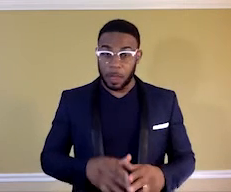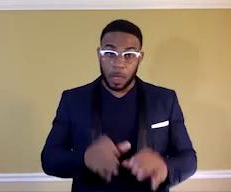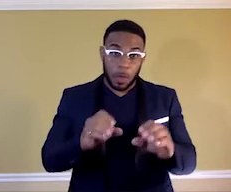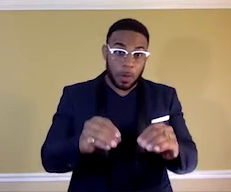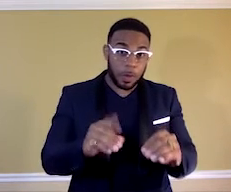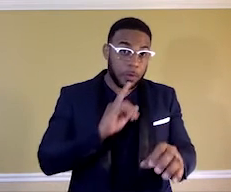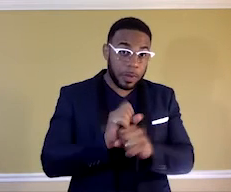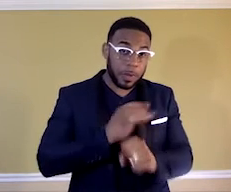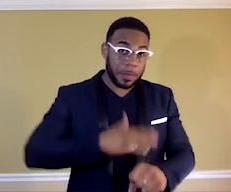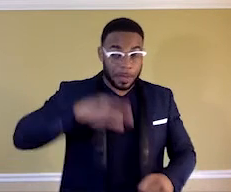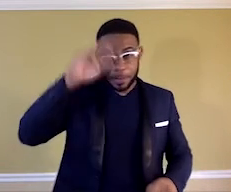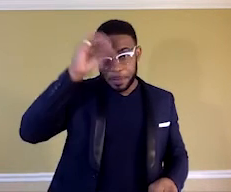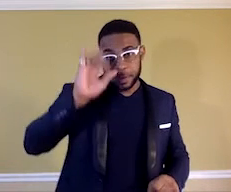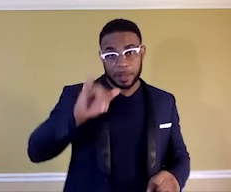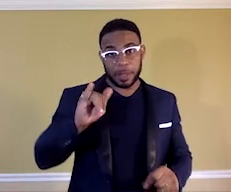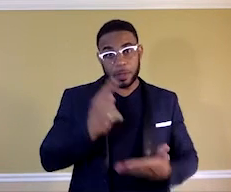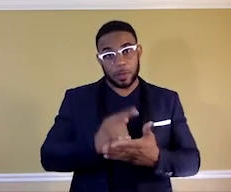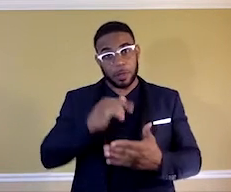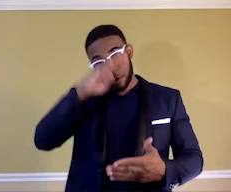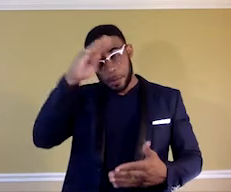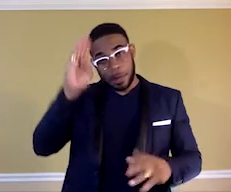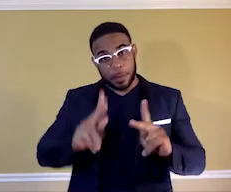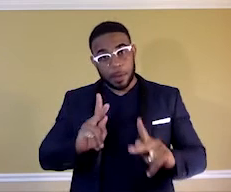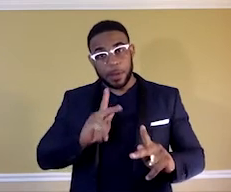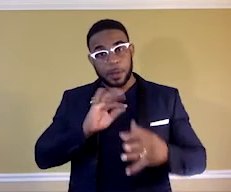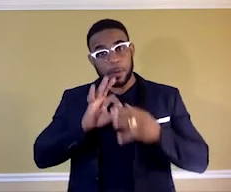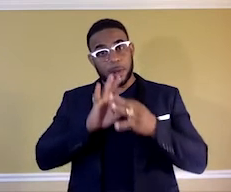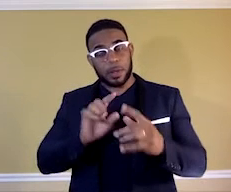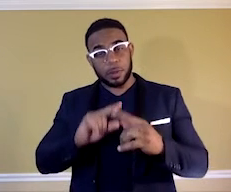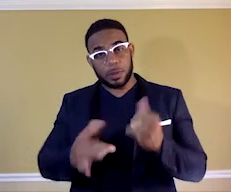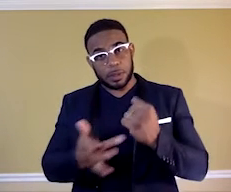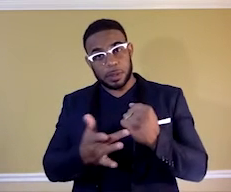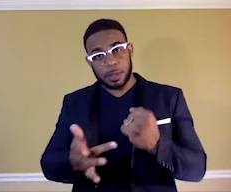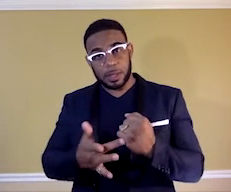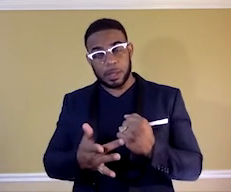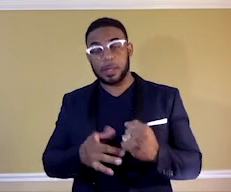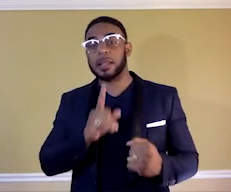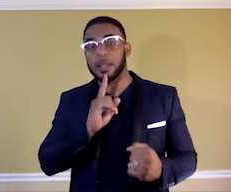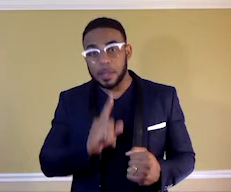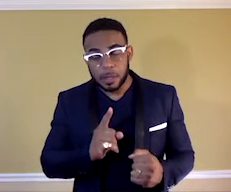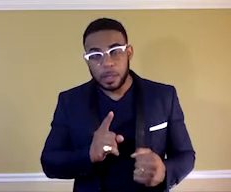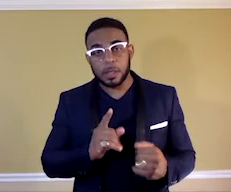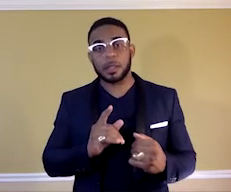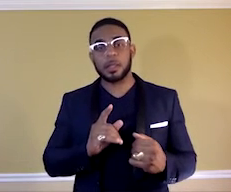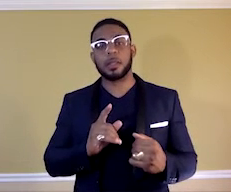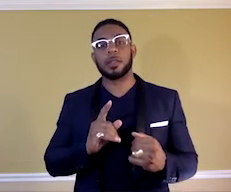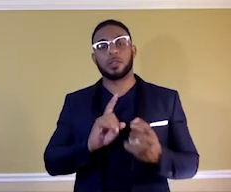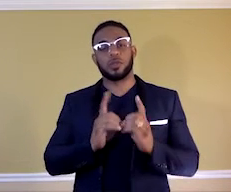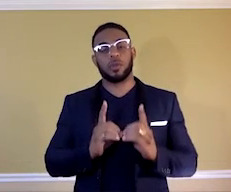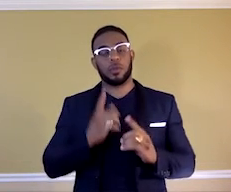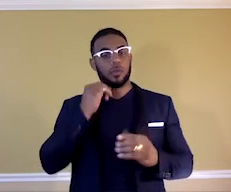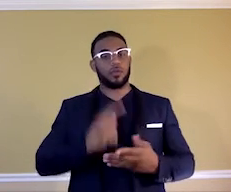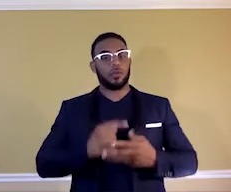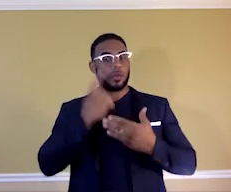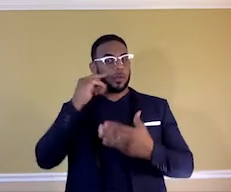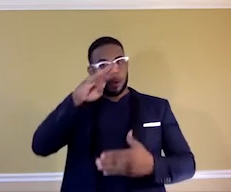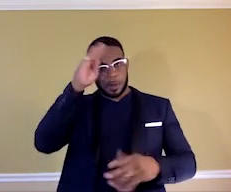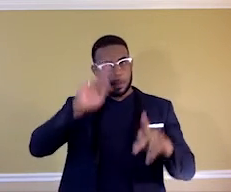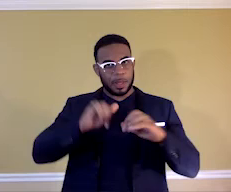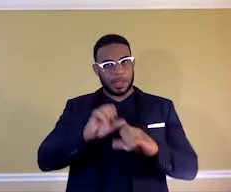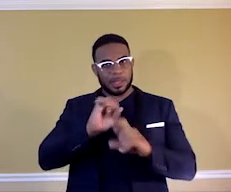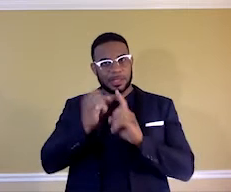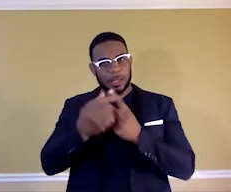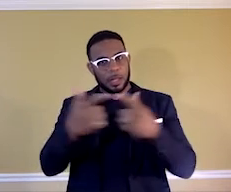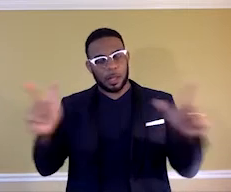So it's really my opinion that the treatment of Black people in relation to technology is derivative of the treatment of Black people in society at